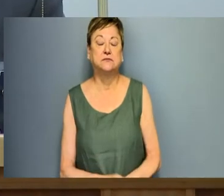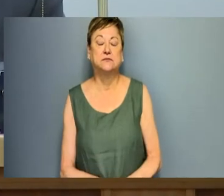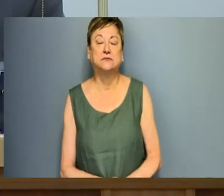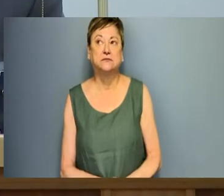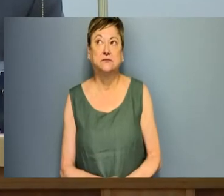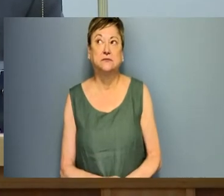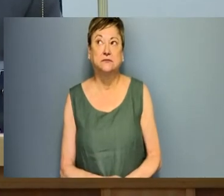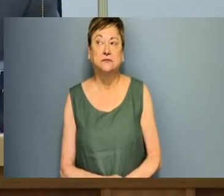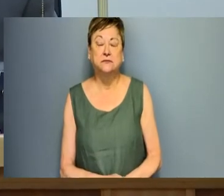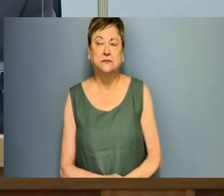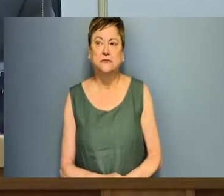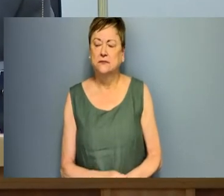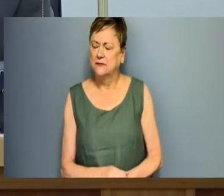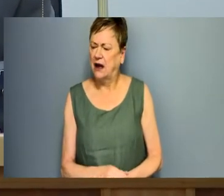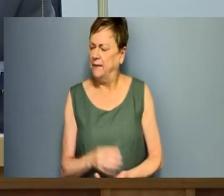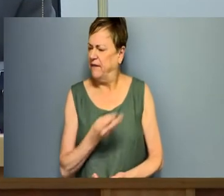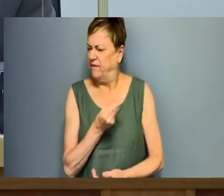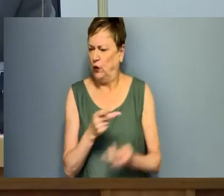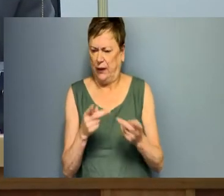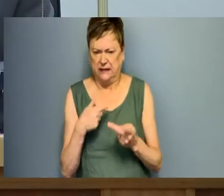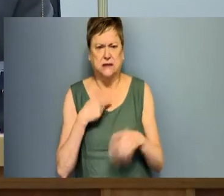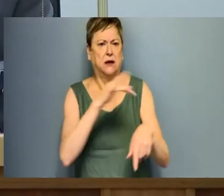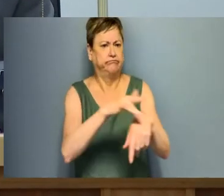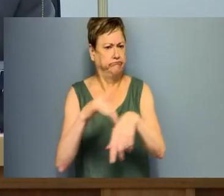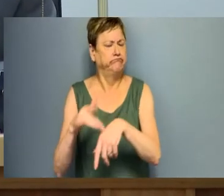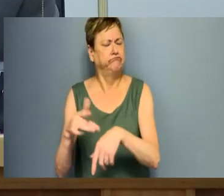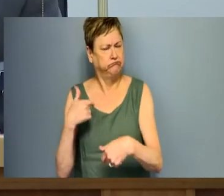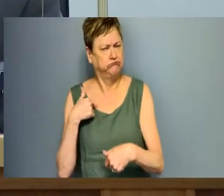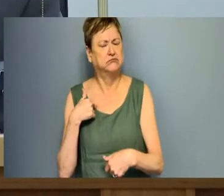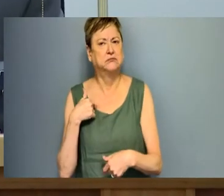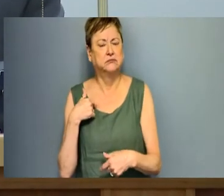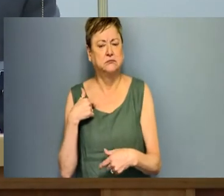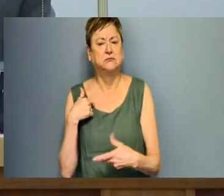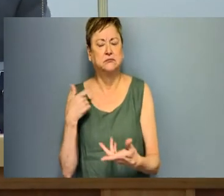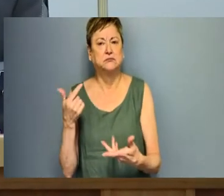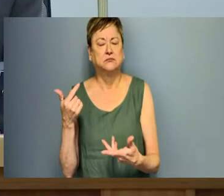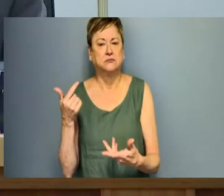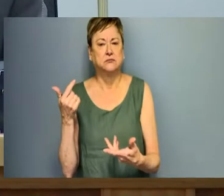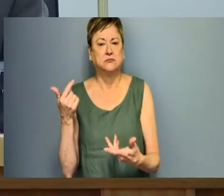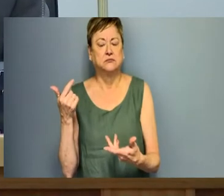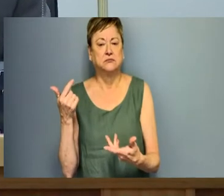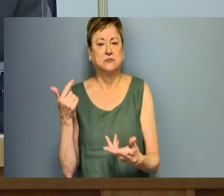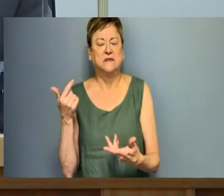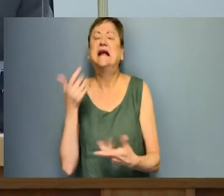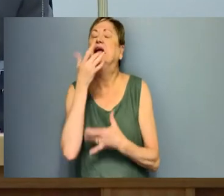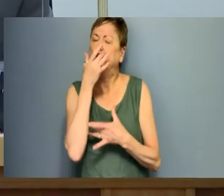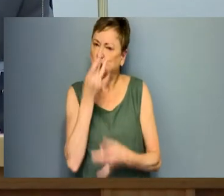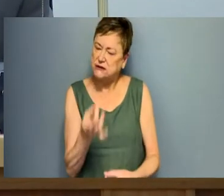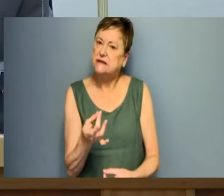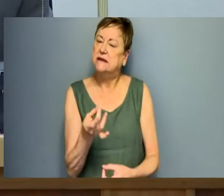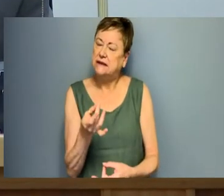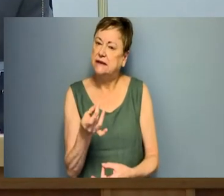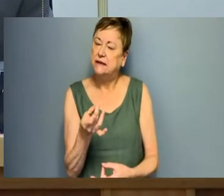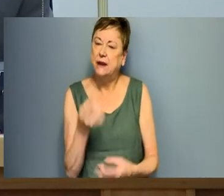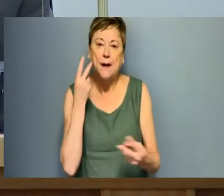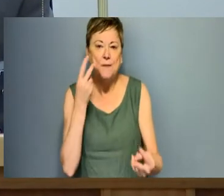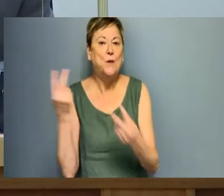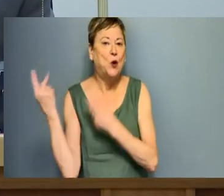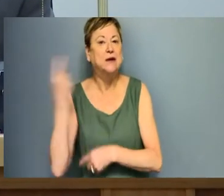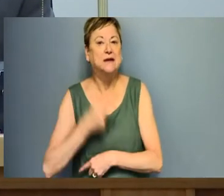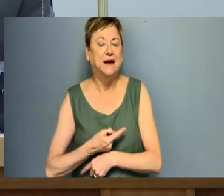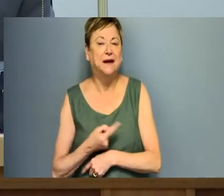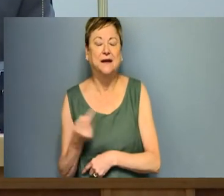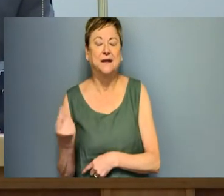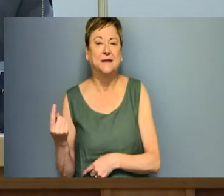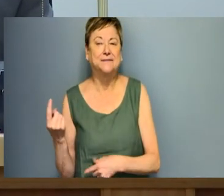I was mentioning at a couple of the places I was at that it was an interesting Memorial Day